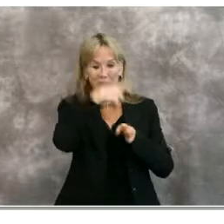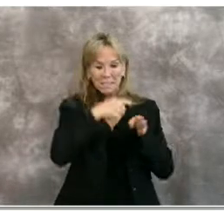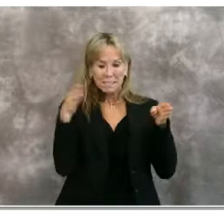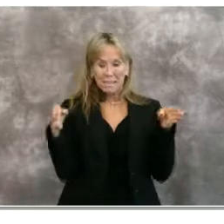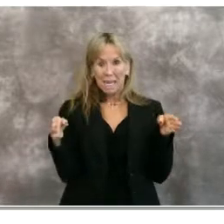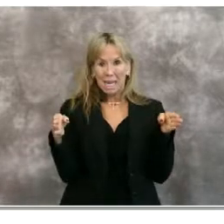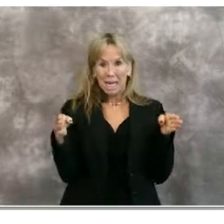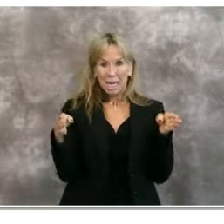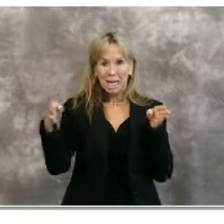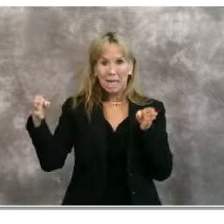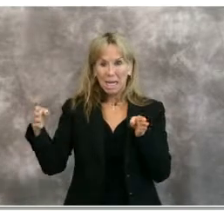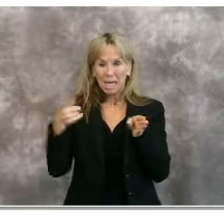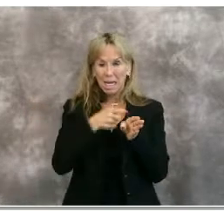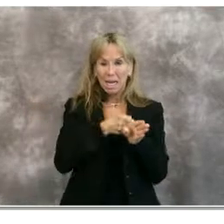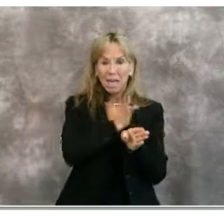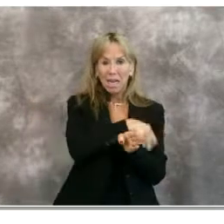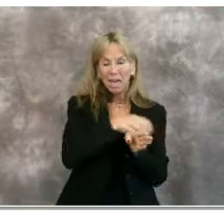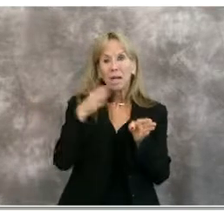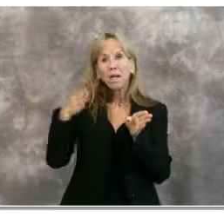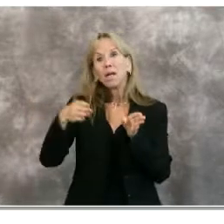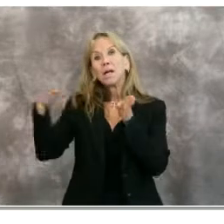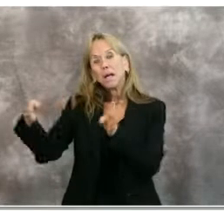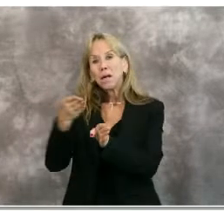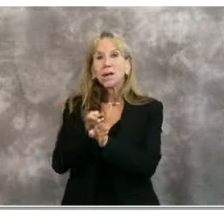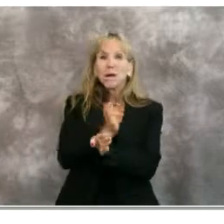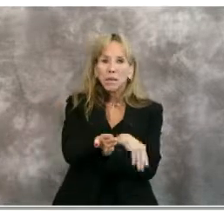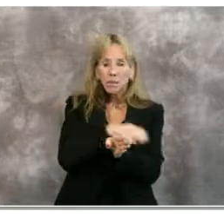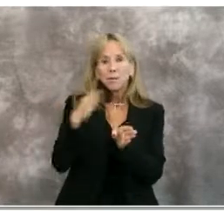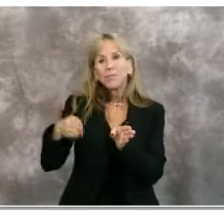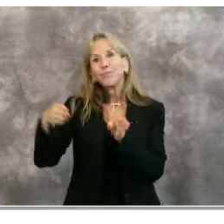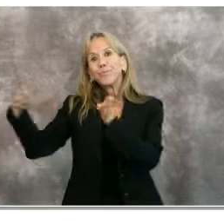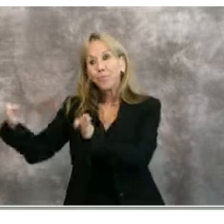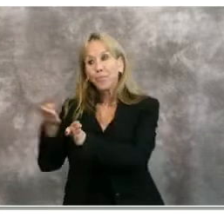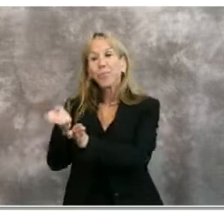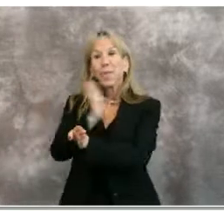14-day period, our rolling 14-day period,